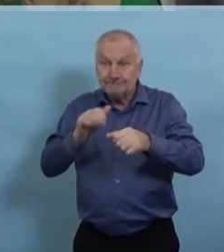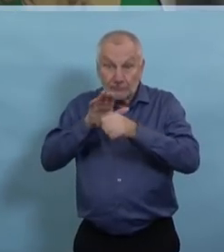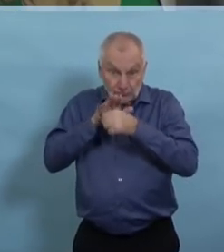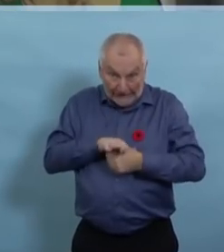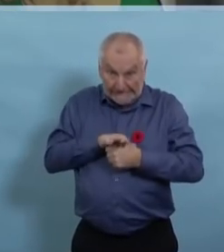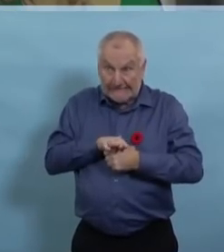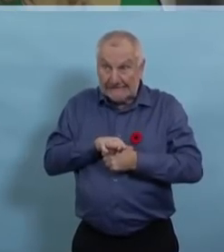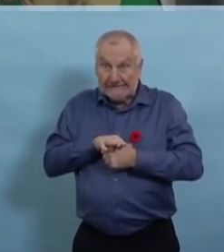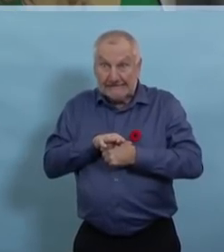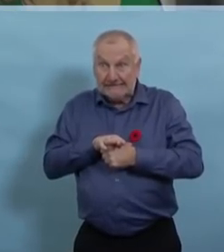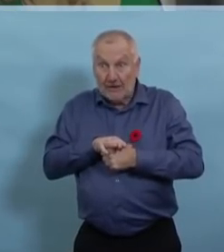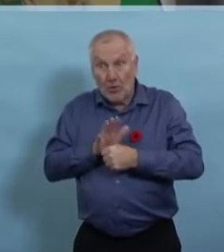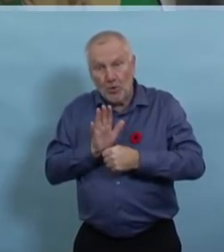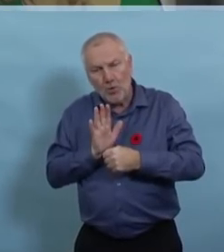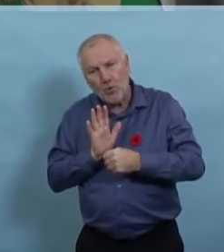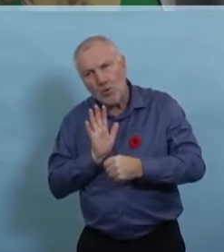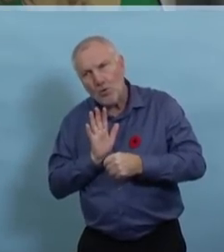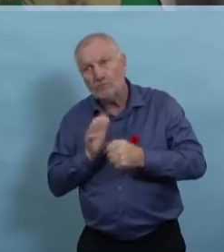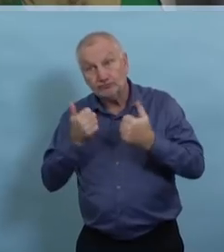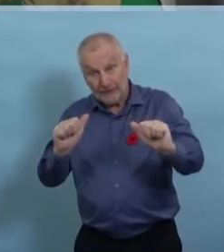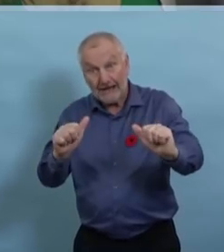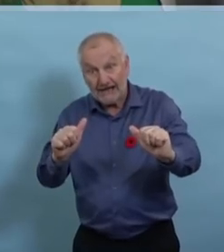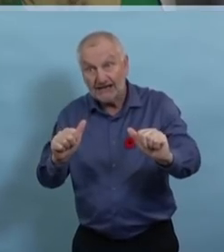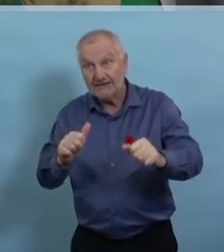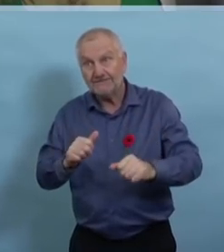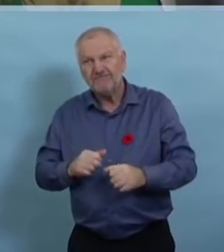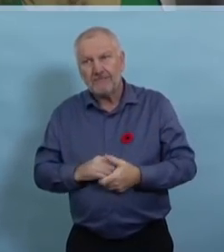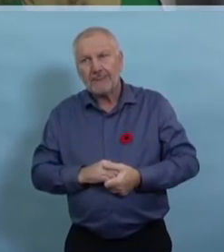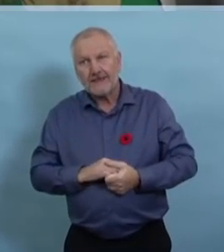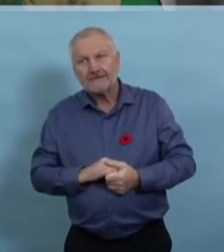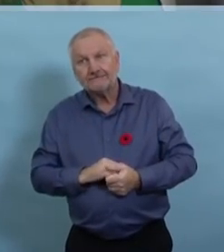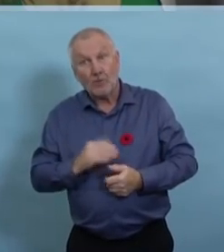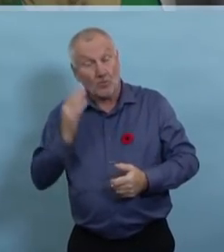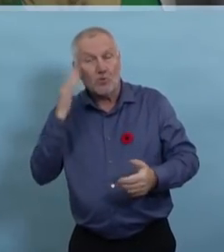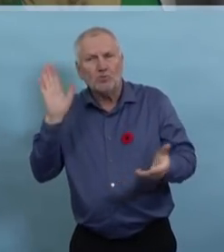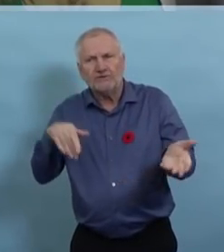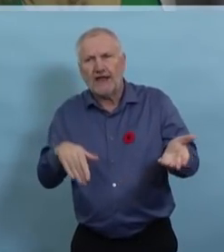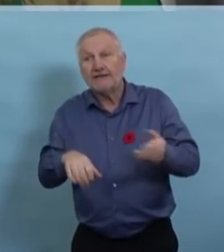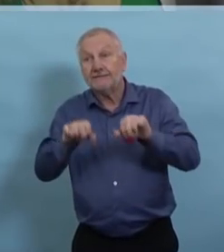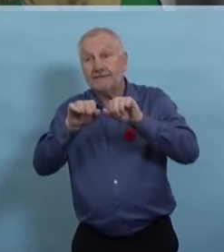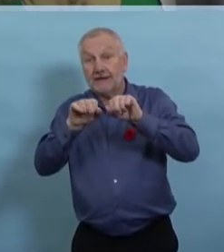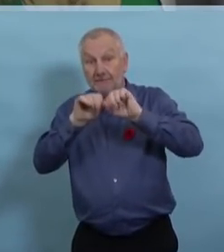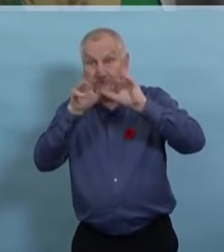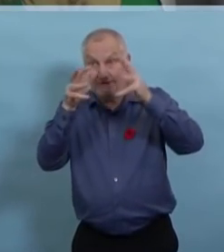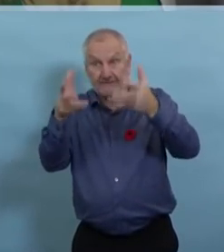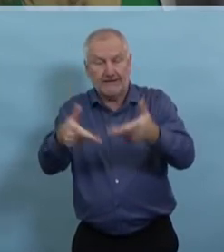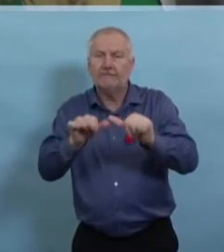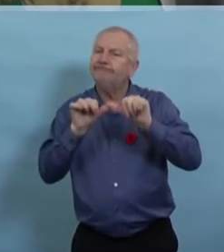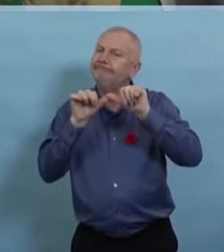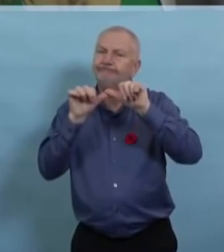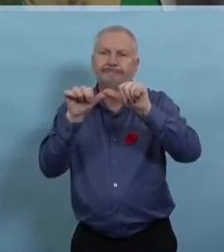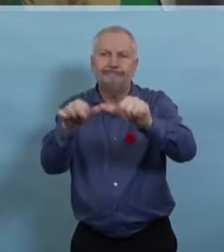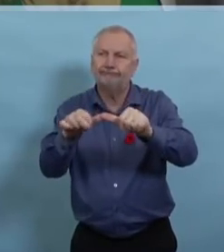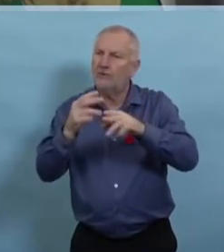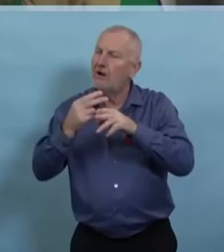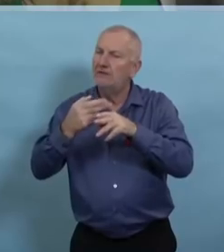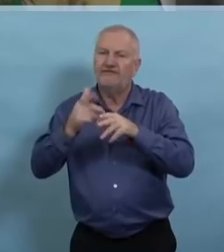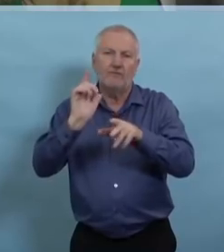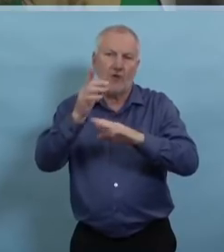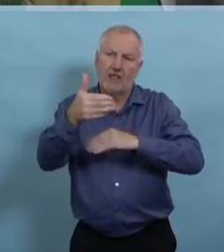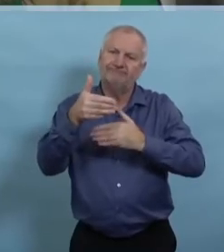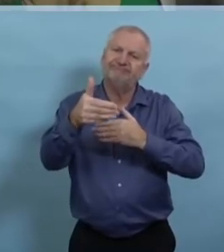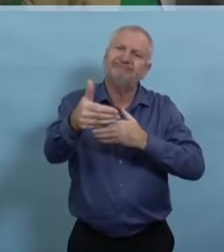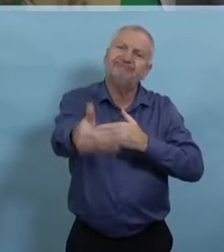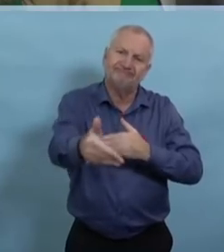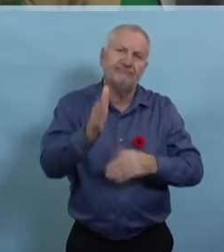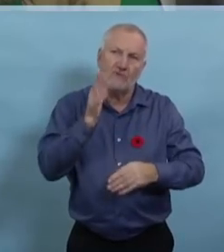circumstances. But we know that we're going to be in this pandemic for a while yet, and the challenges are going to continue